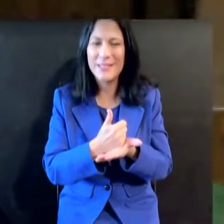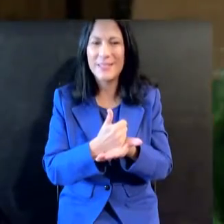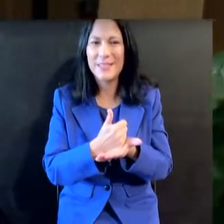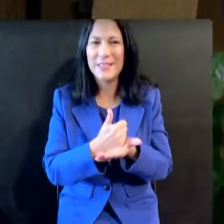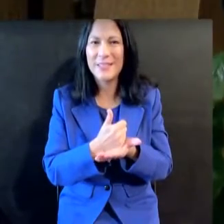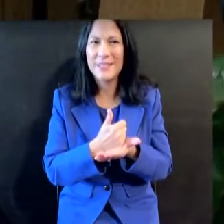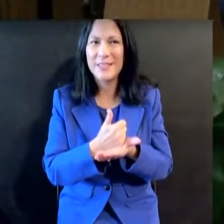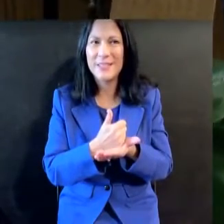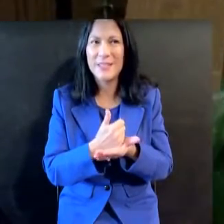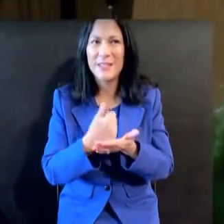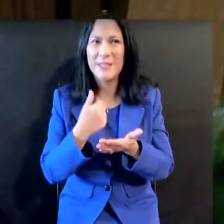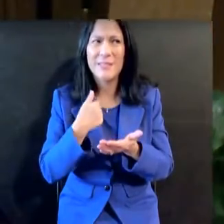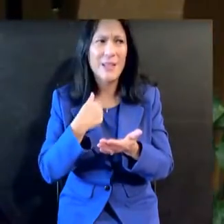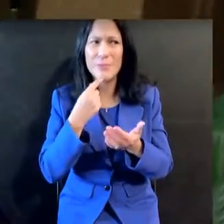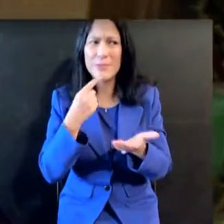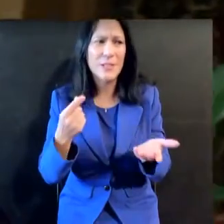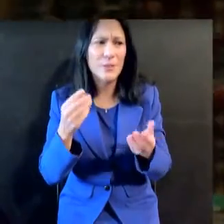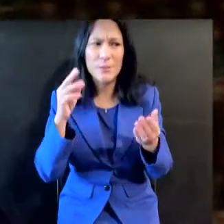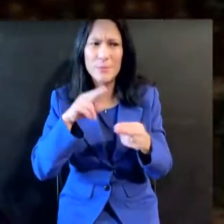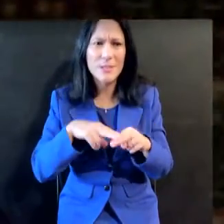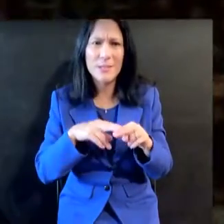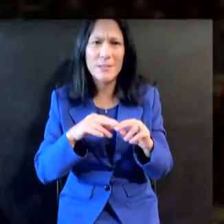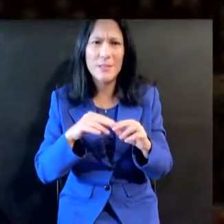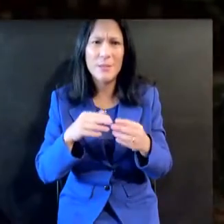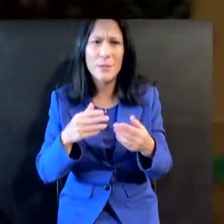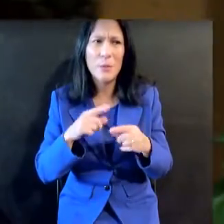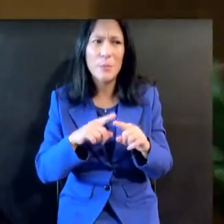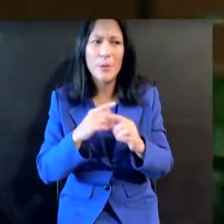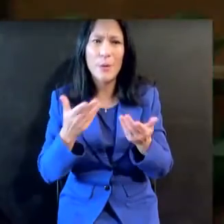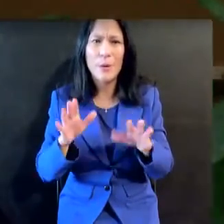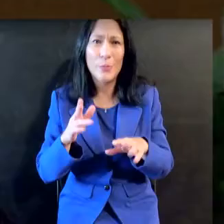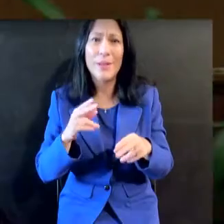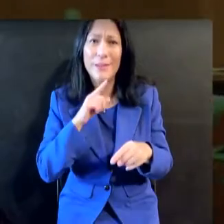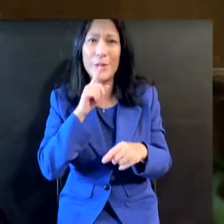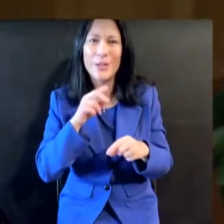tell you to be seated, but you're already there. It's all right. It's good.